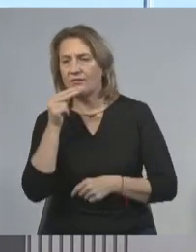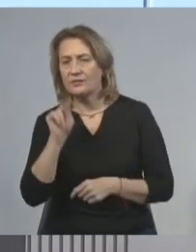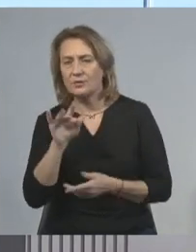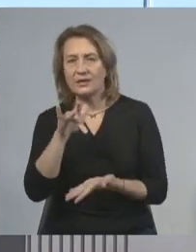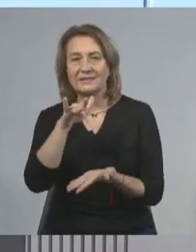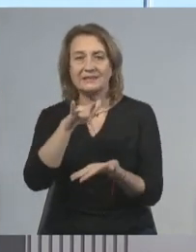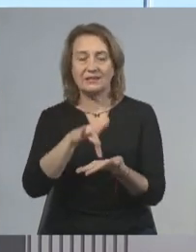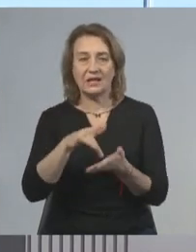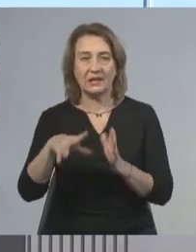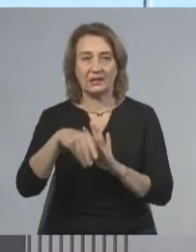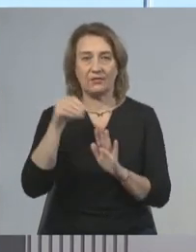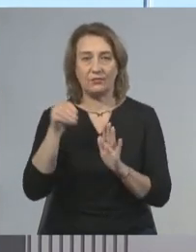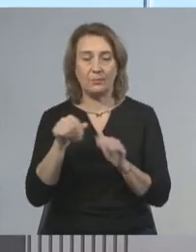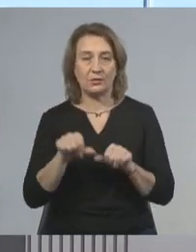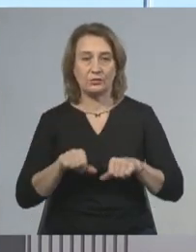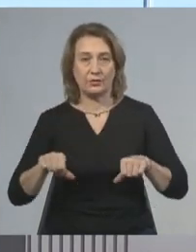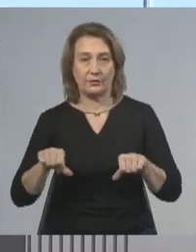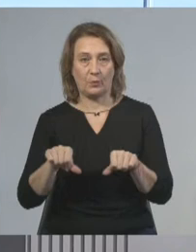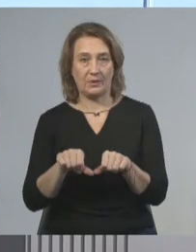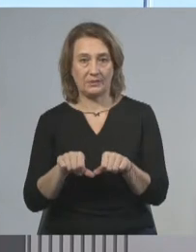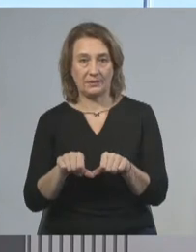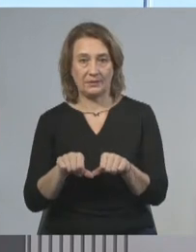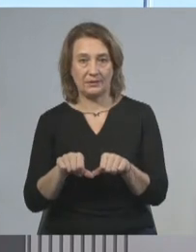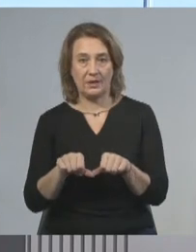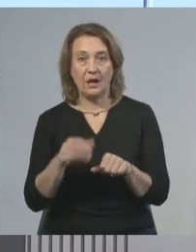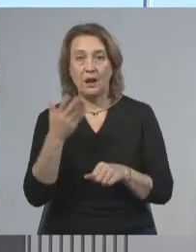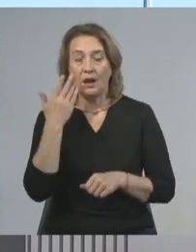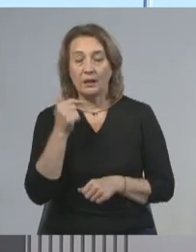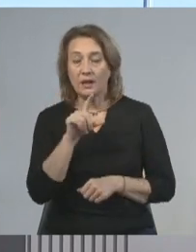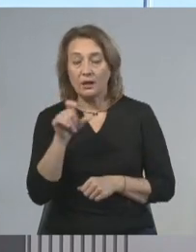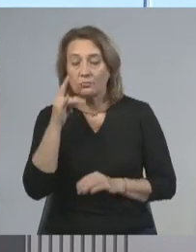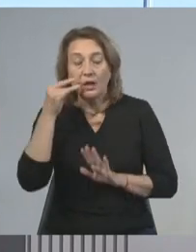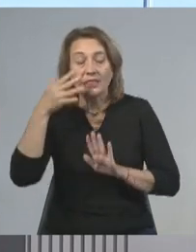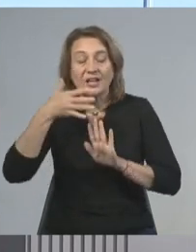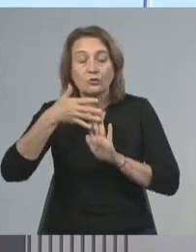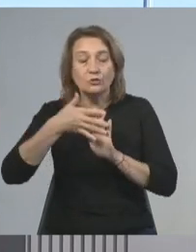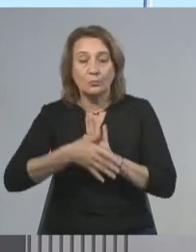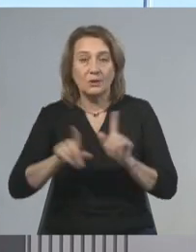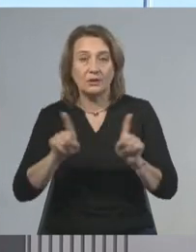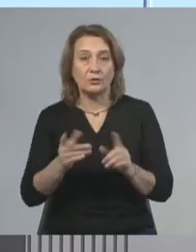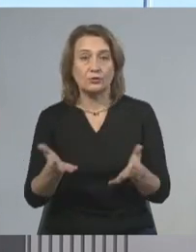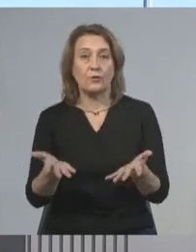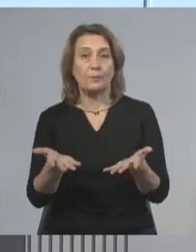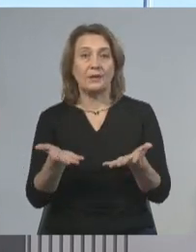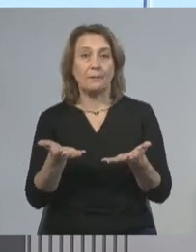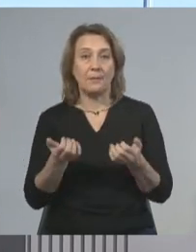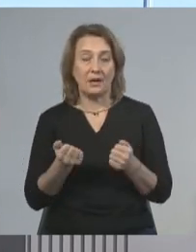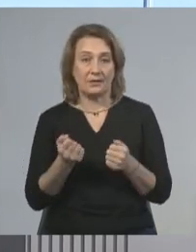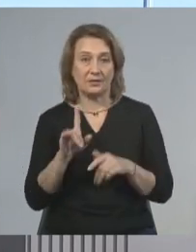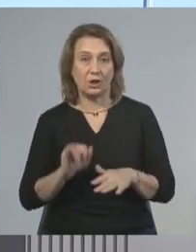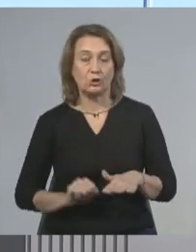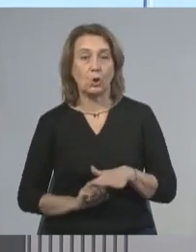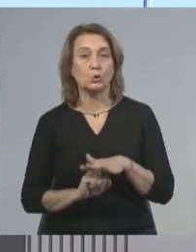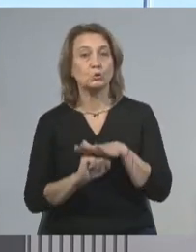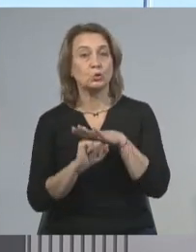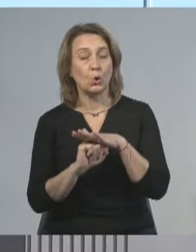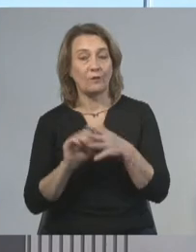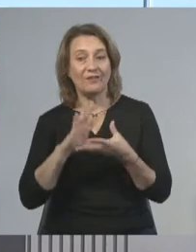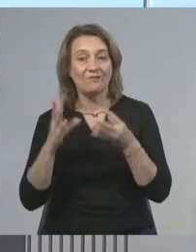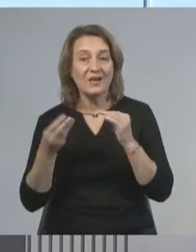threats for a central election commission in this decision when people don't understand that this decision is